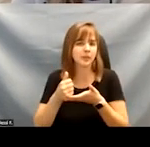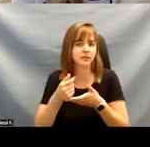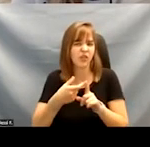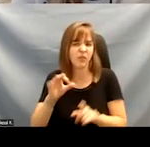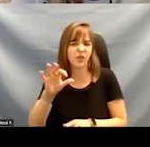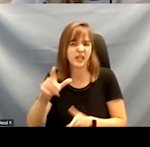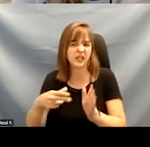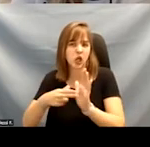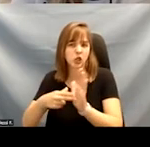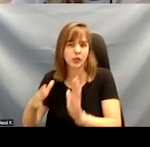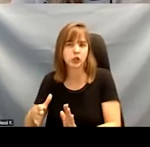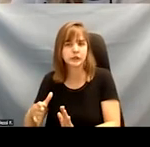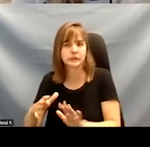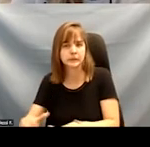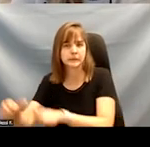Okay. Anna?